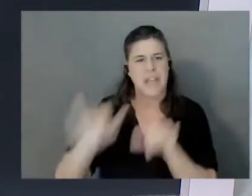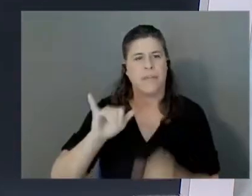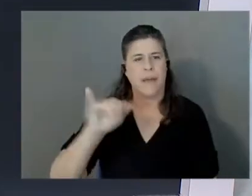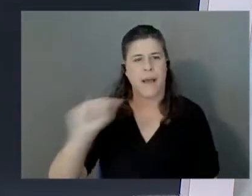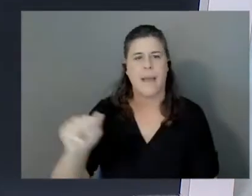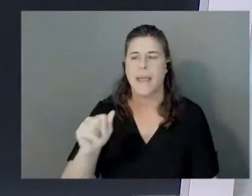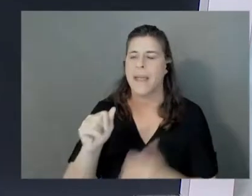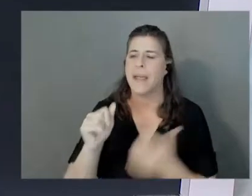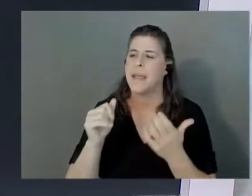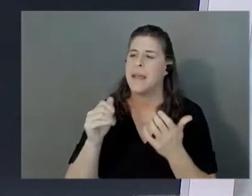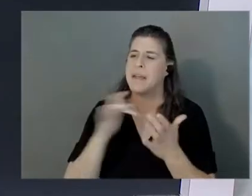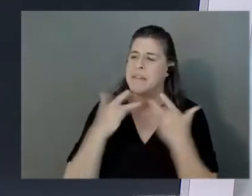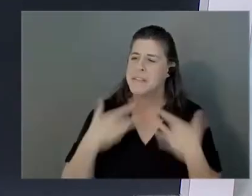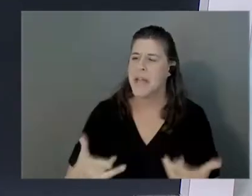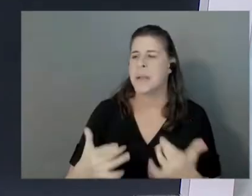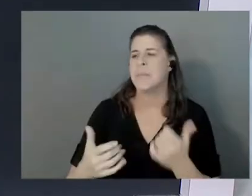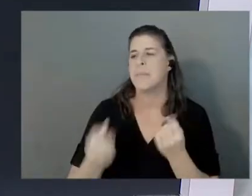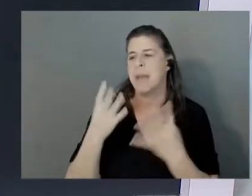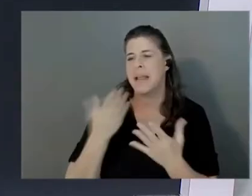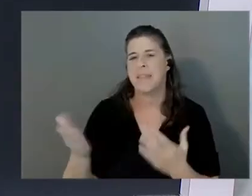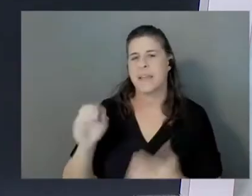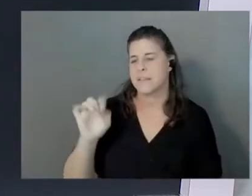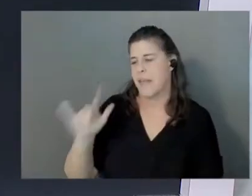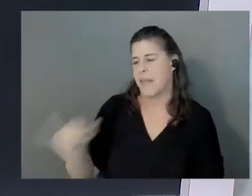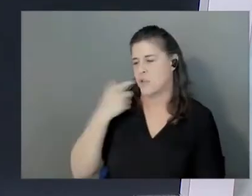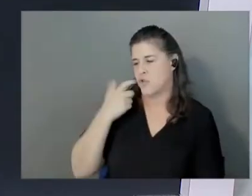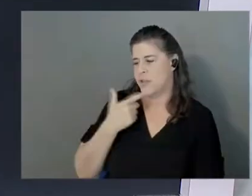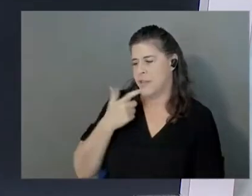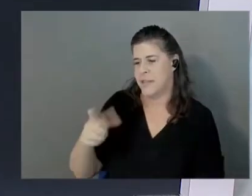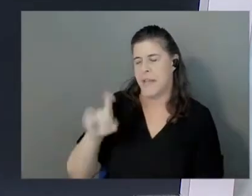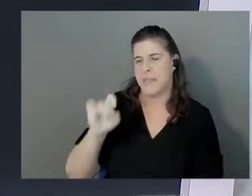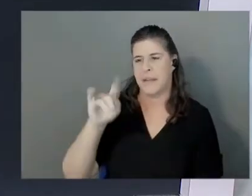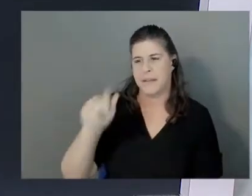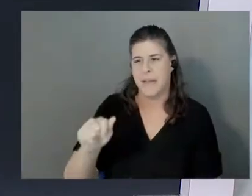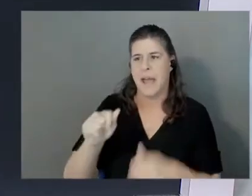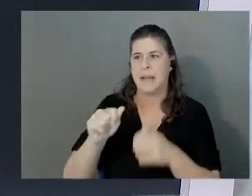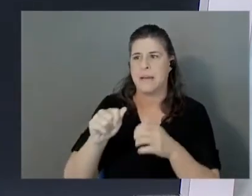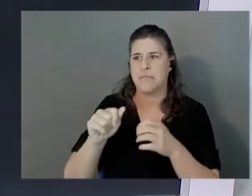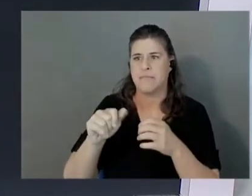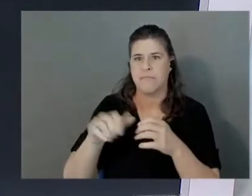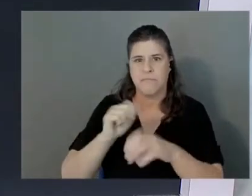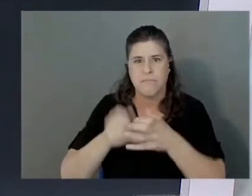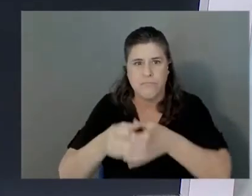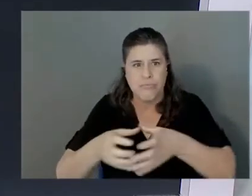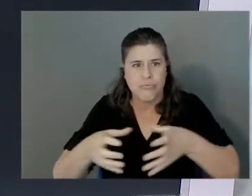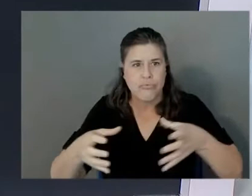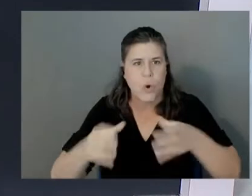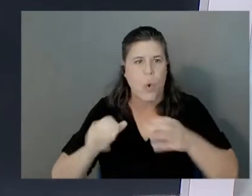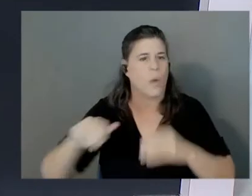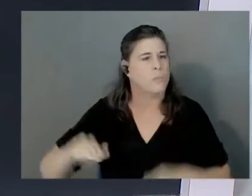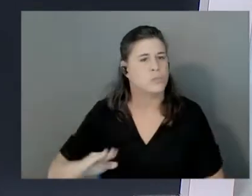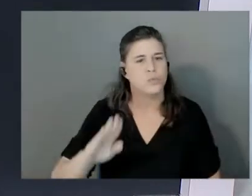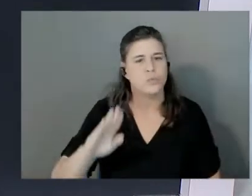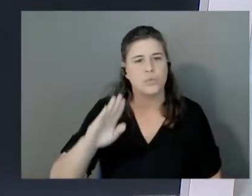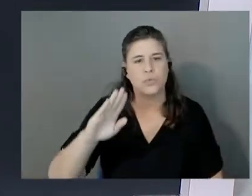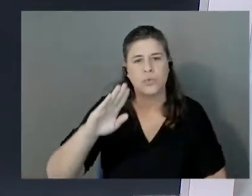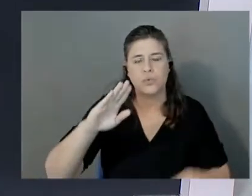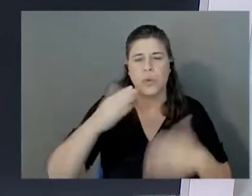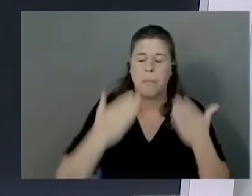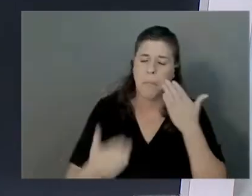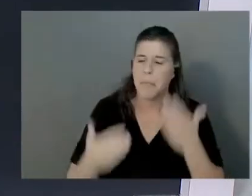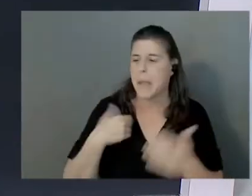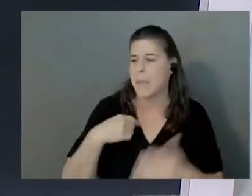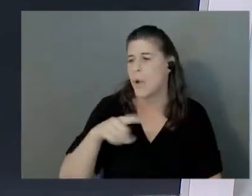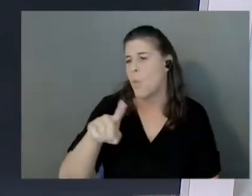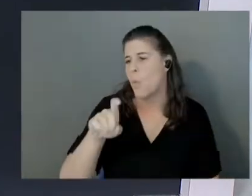cases where, as Ellie said, the data set grows over time, maybe grows steadily. The data set might have grown to hundreds of